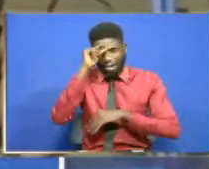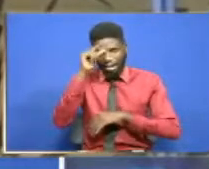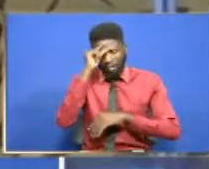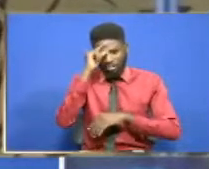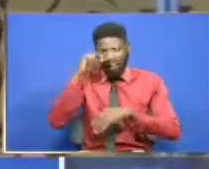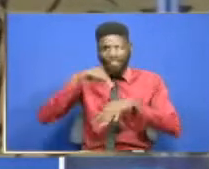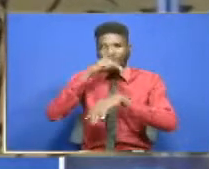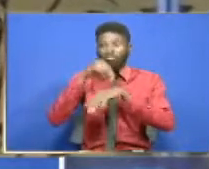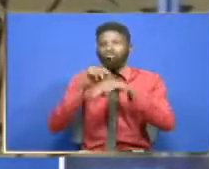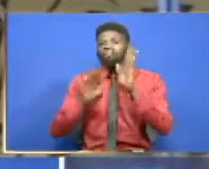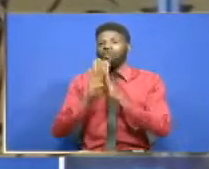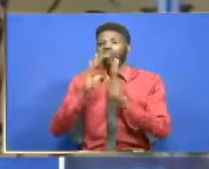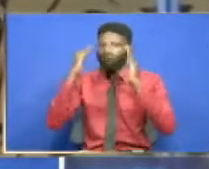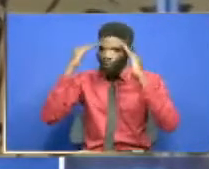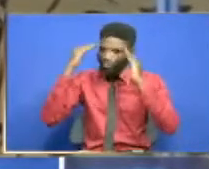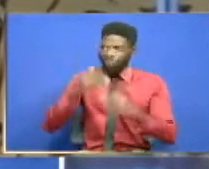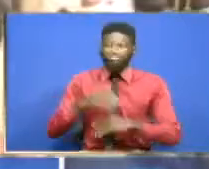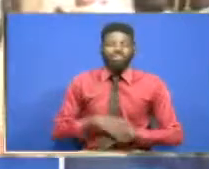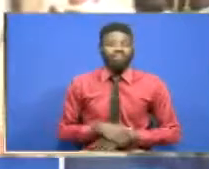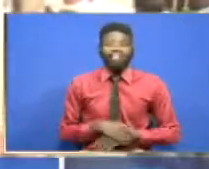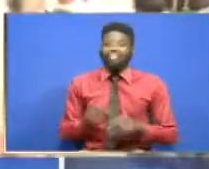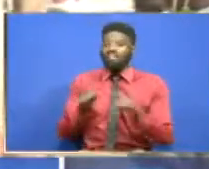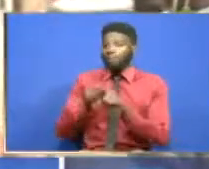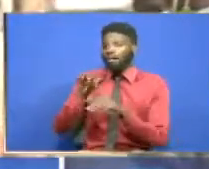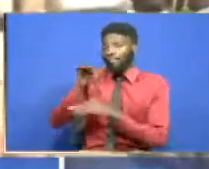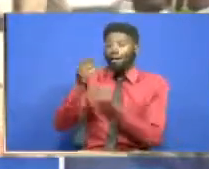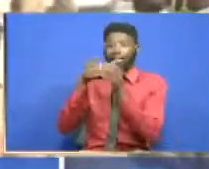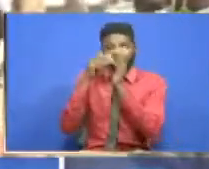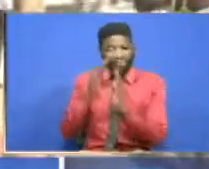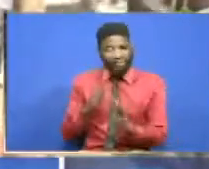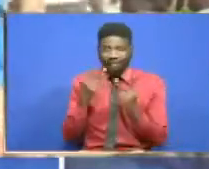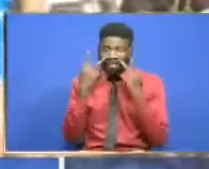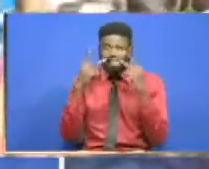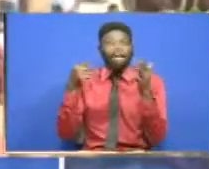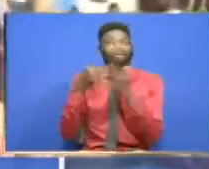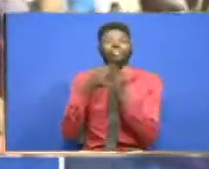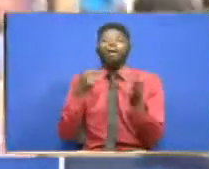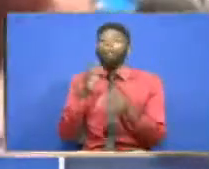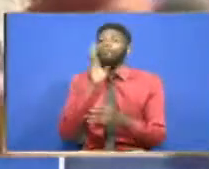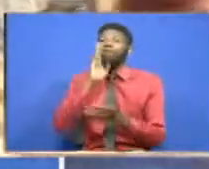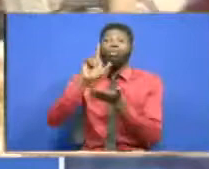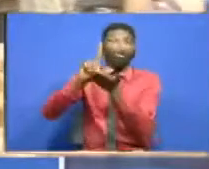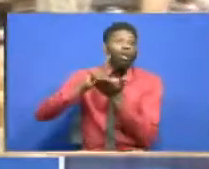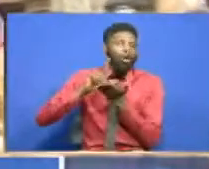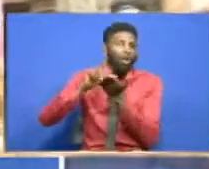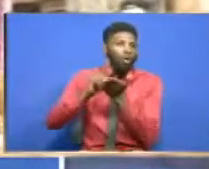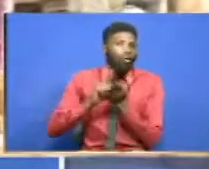want leaders to evaluate the impact of borrowing on the economy amid dwindling trust among the public.